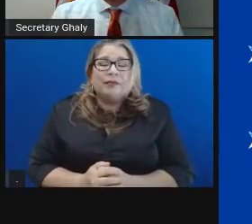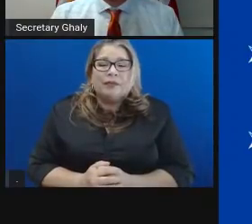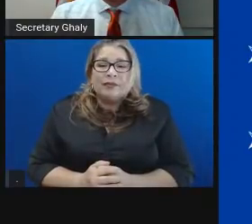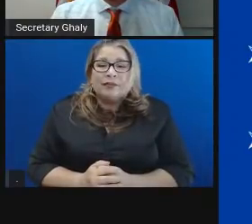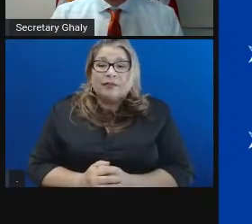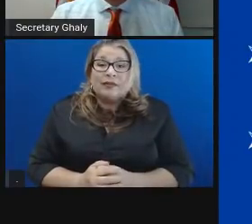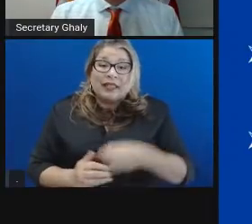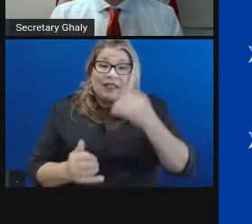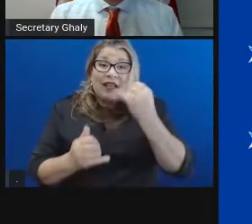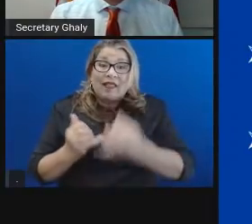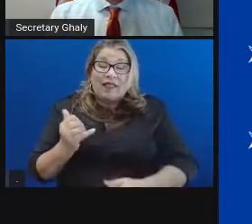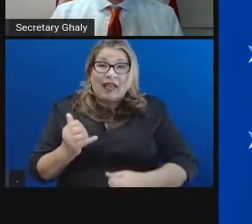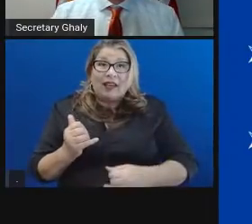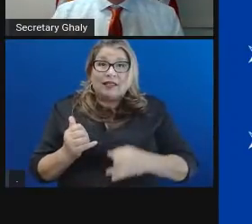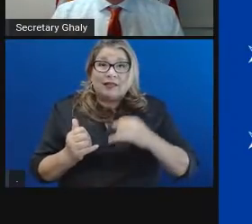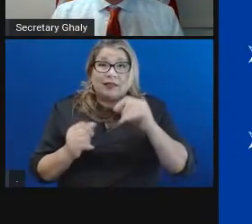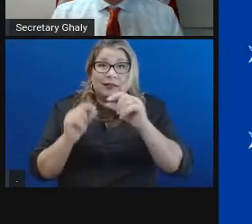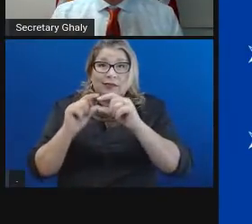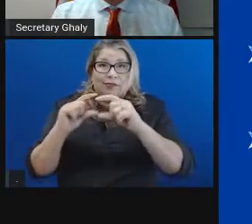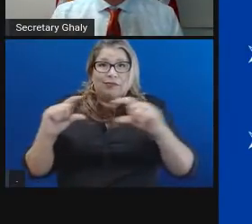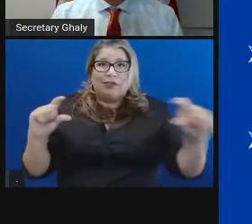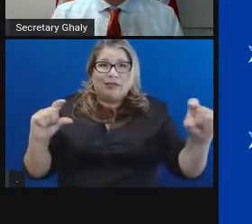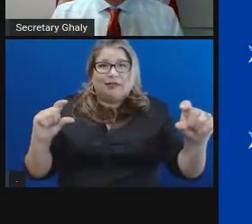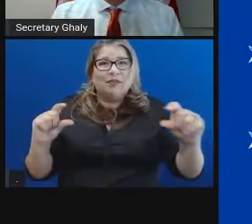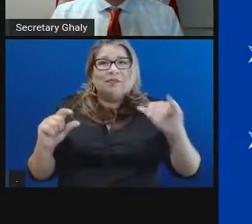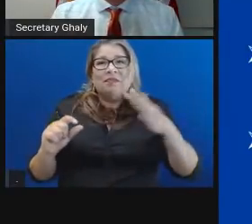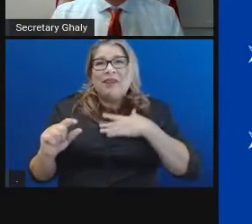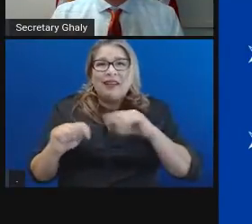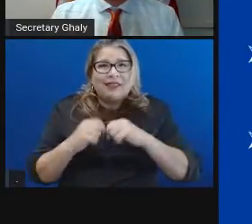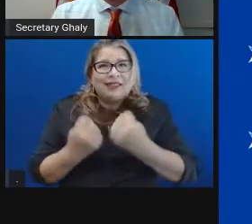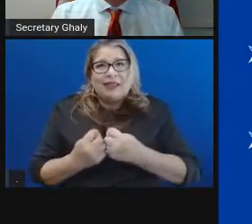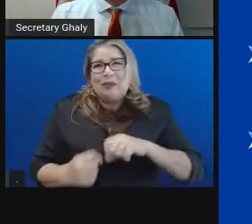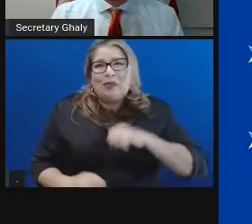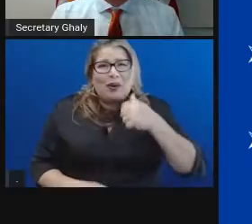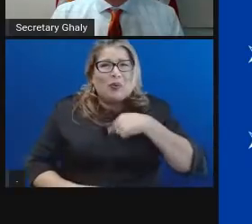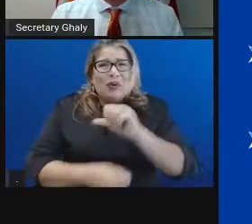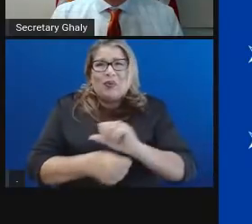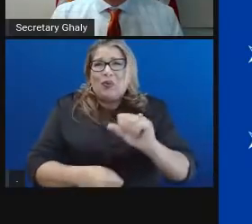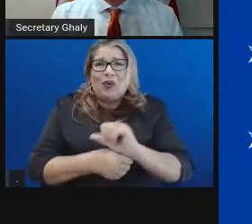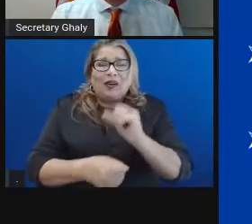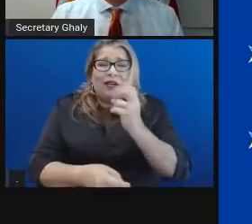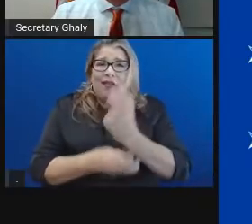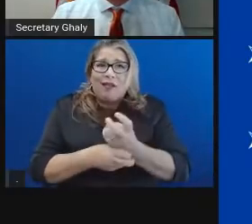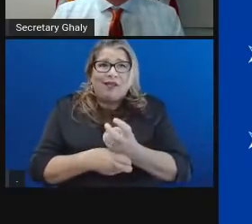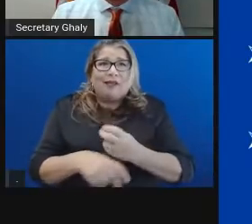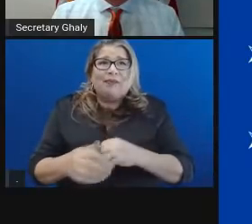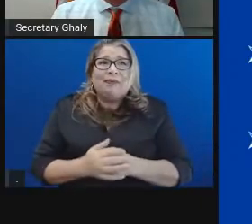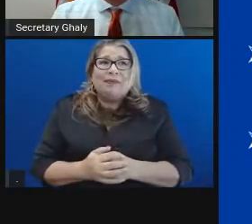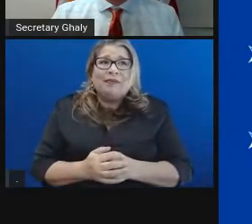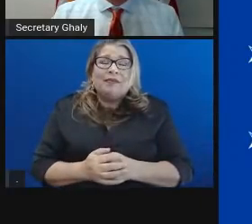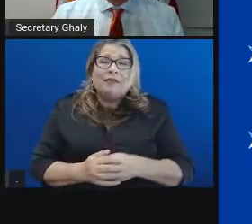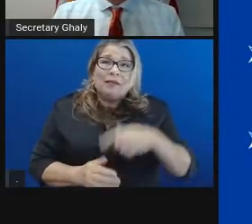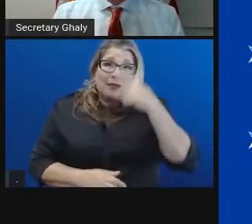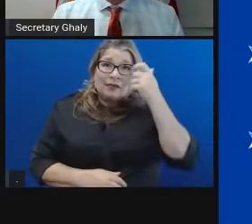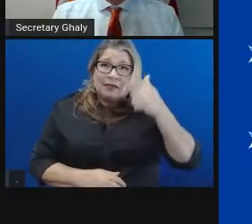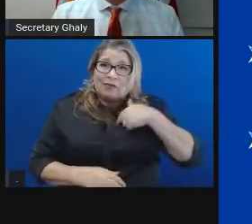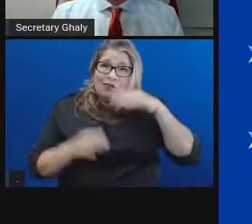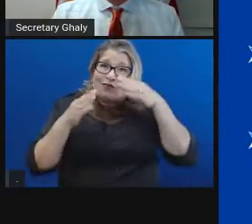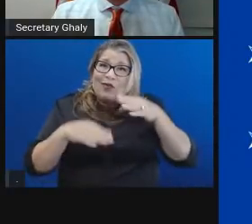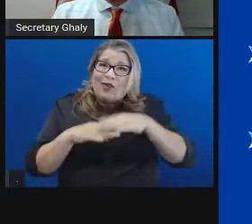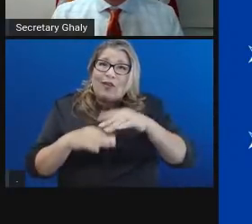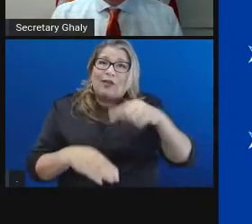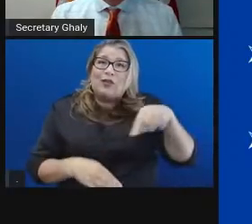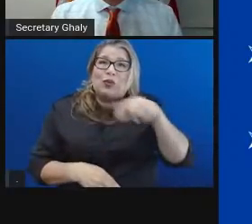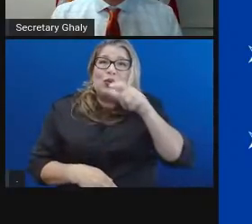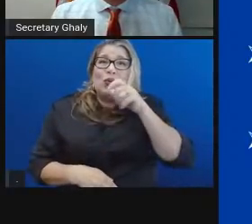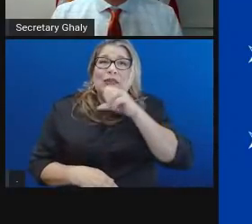there's many assisted living centers or other residential care facilities for older Californians that don't have